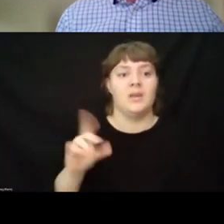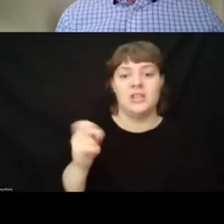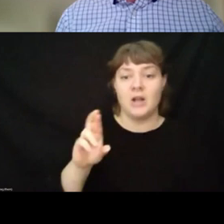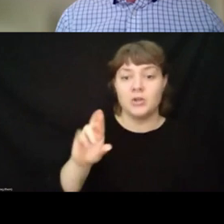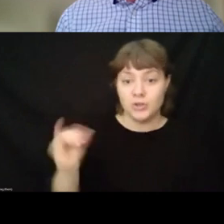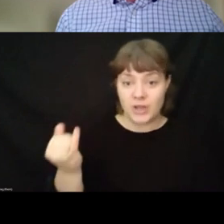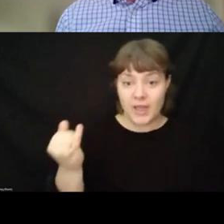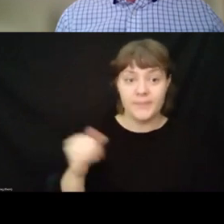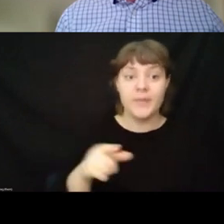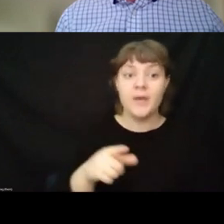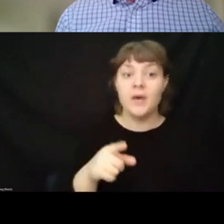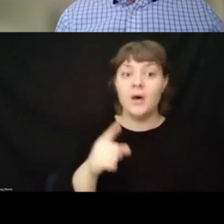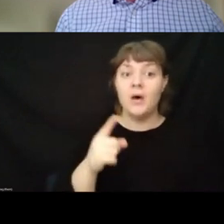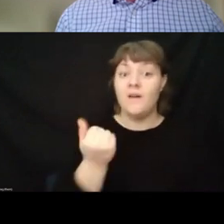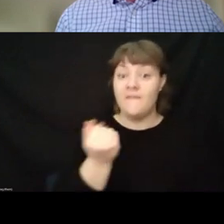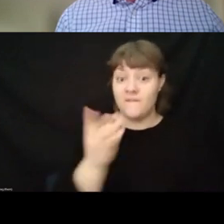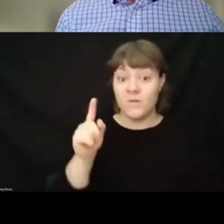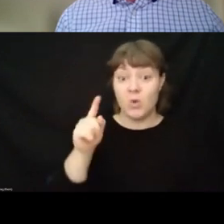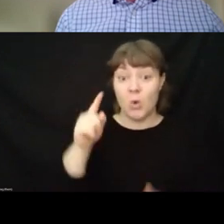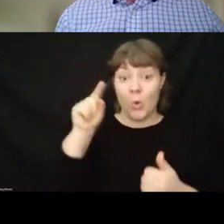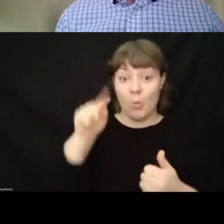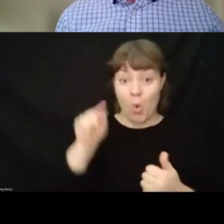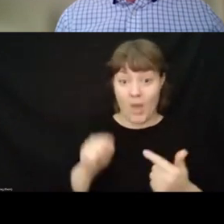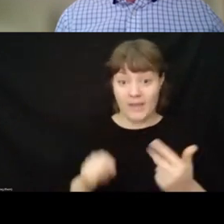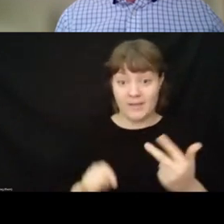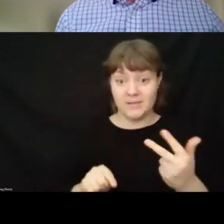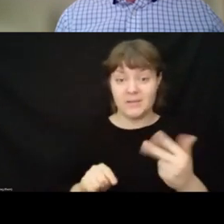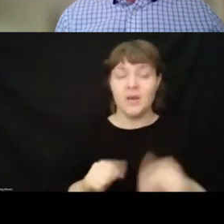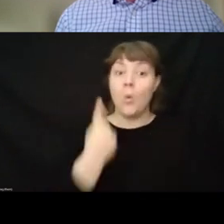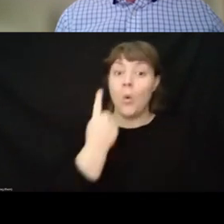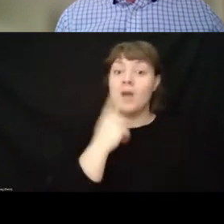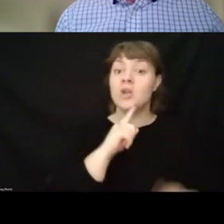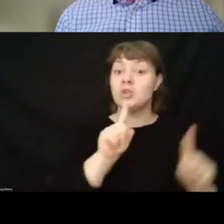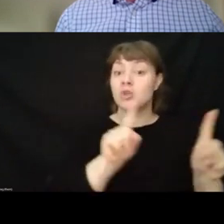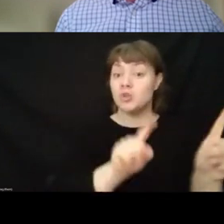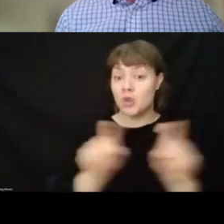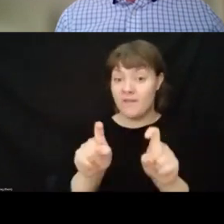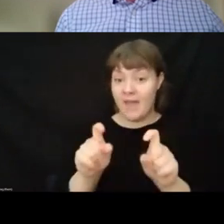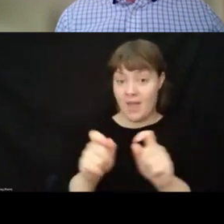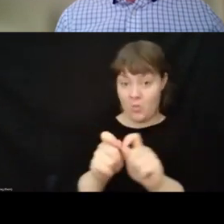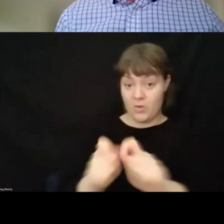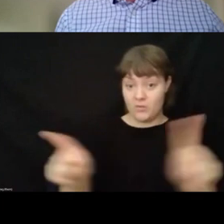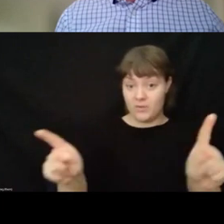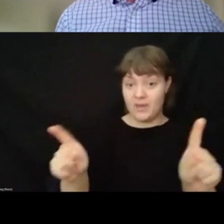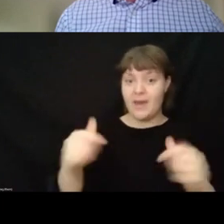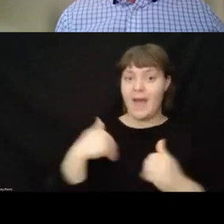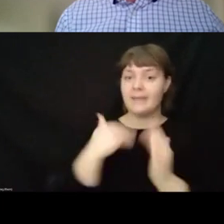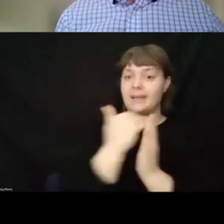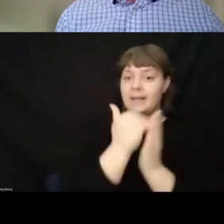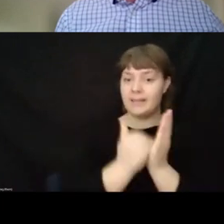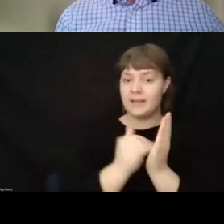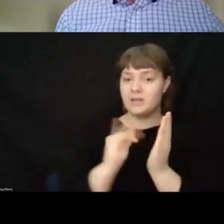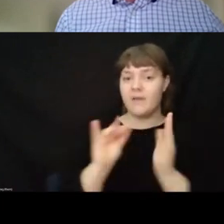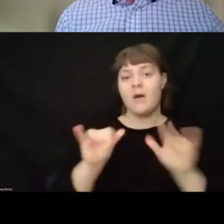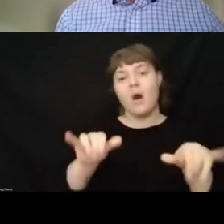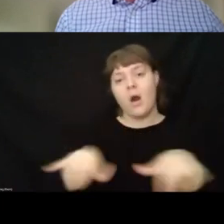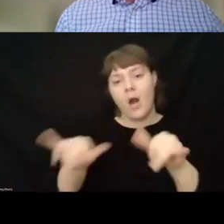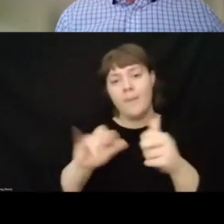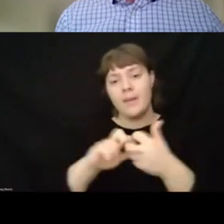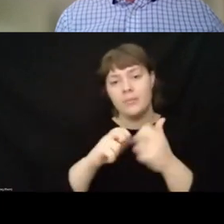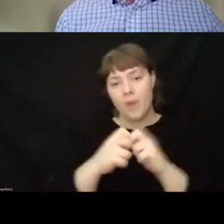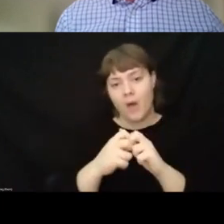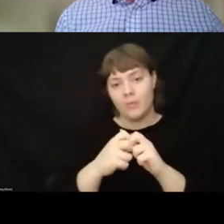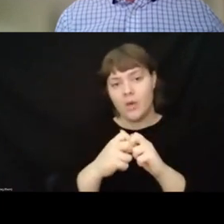points. One is that the survey that we put out includes a list of common problems that all of us